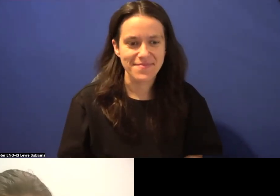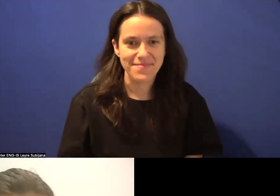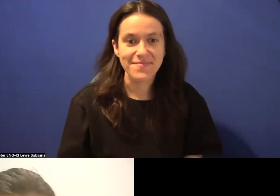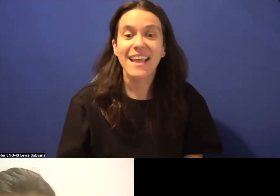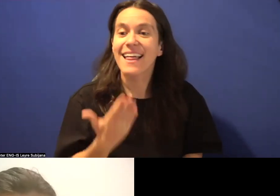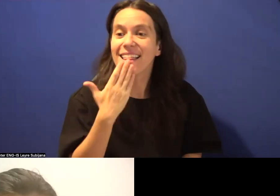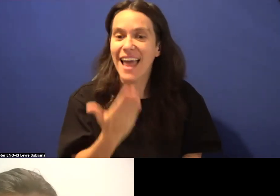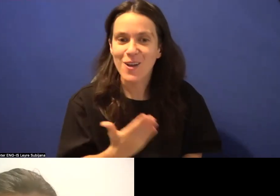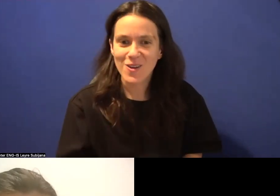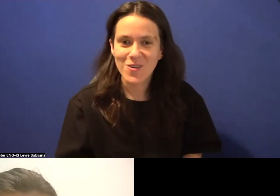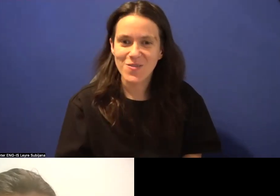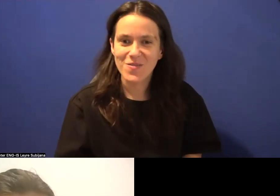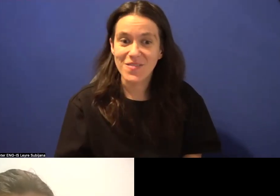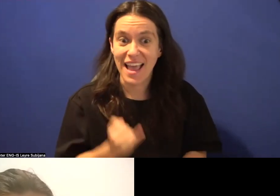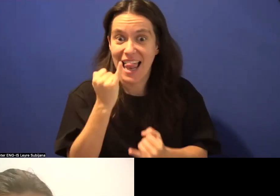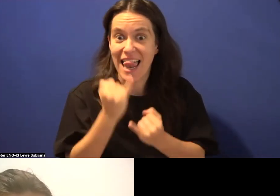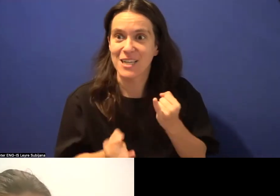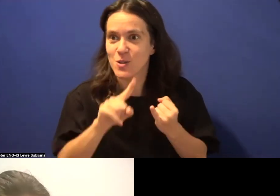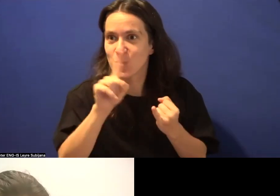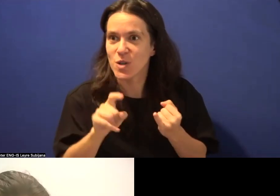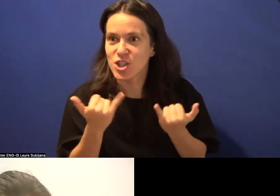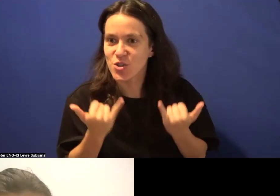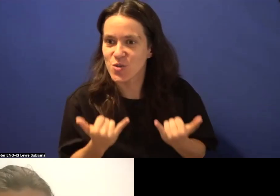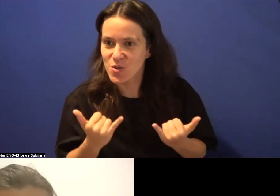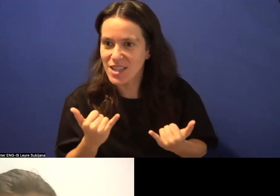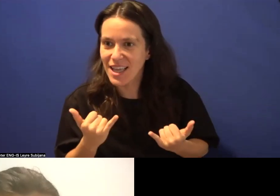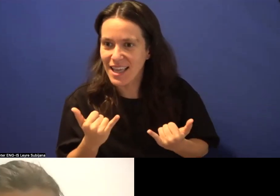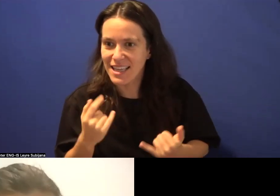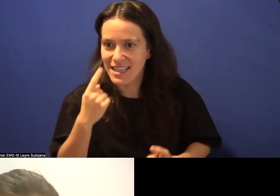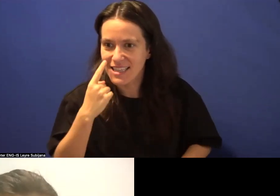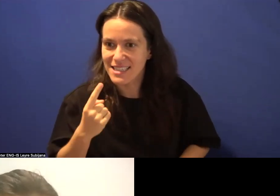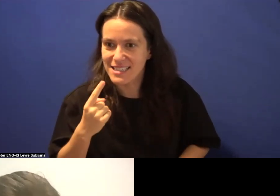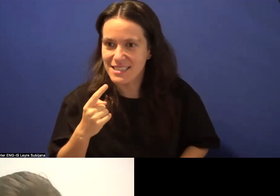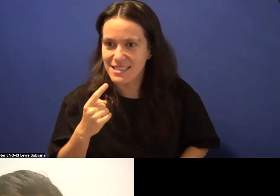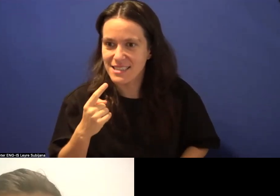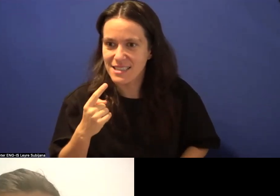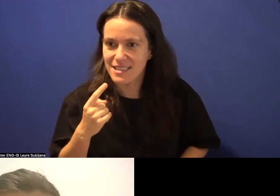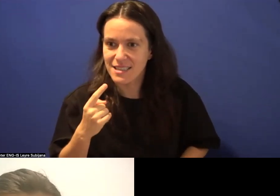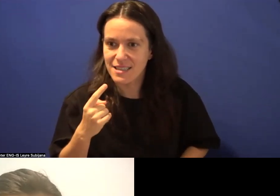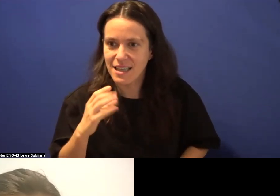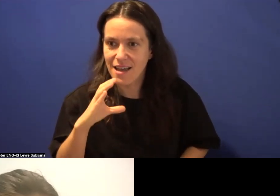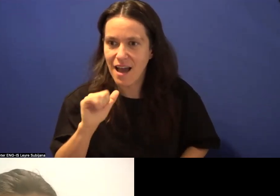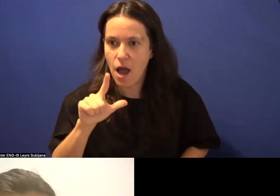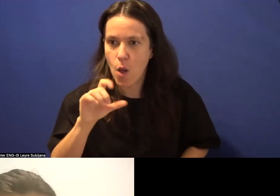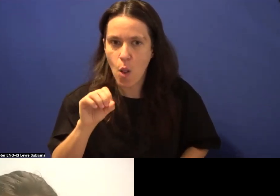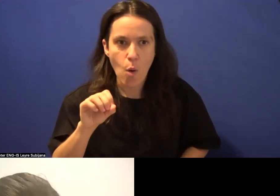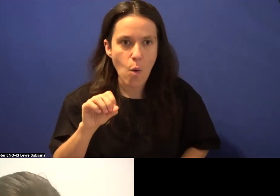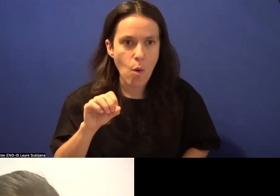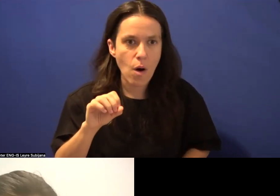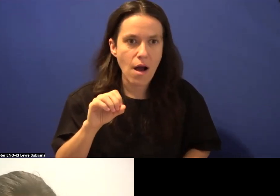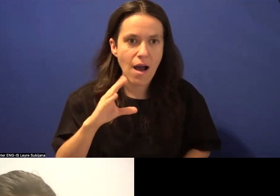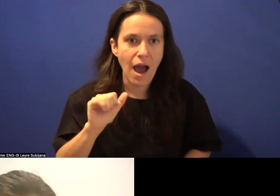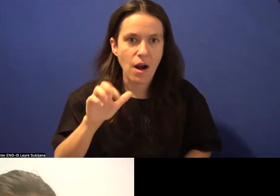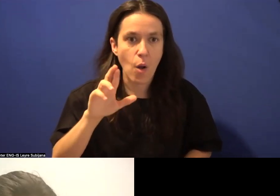for today will be asked by Carlo Geraci. So, Carlo, please ask your question,